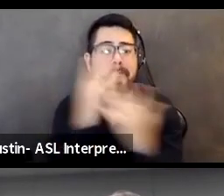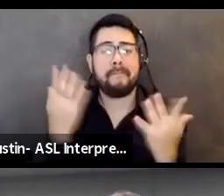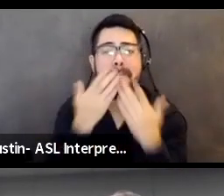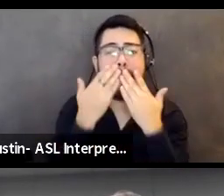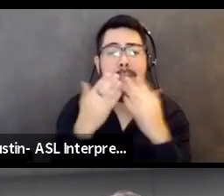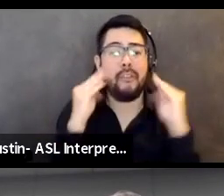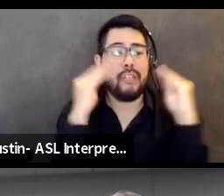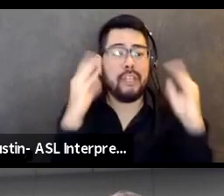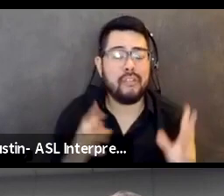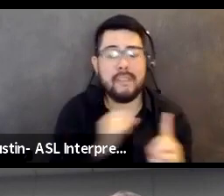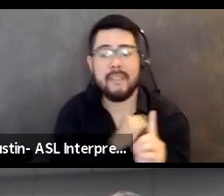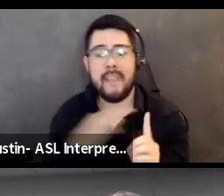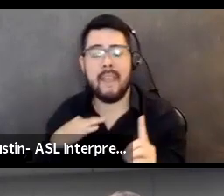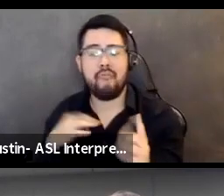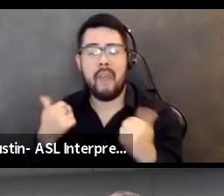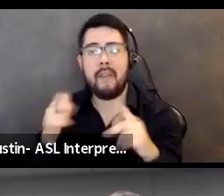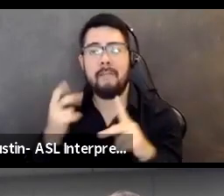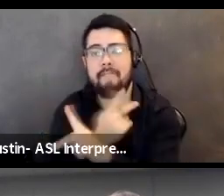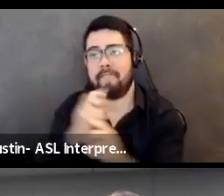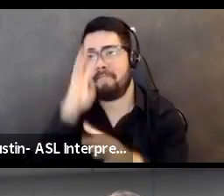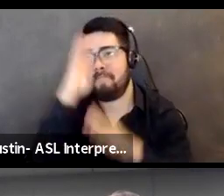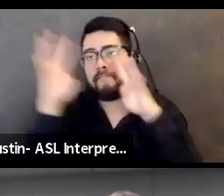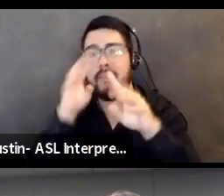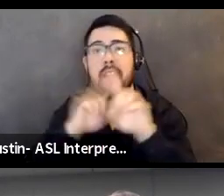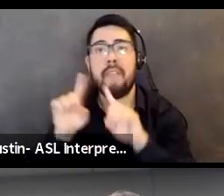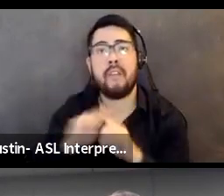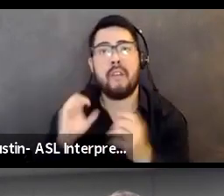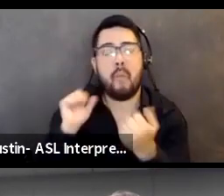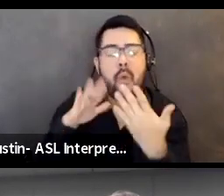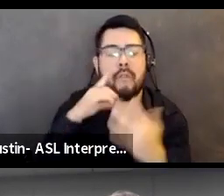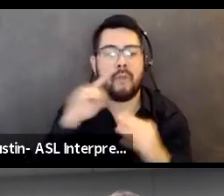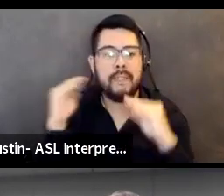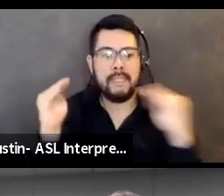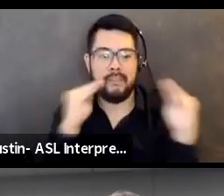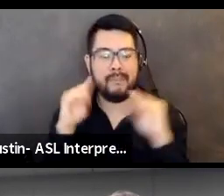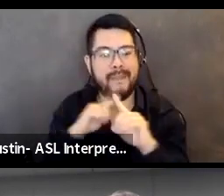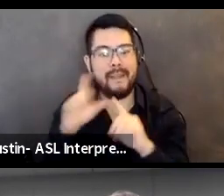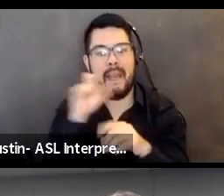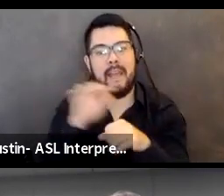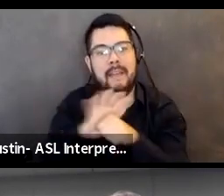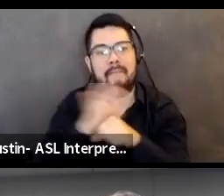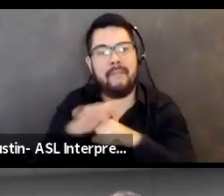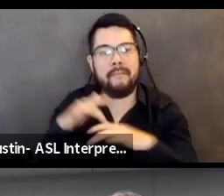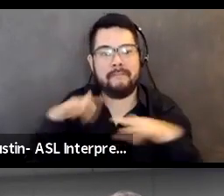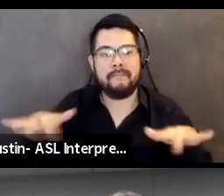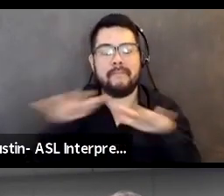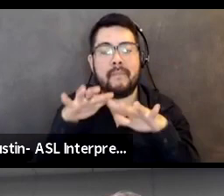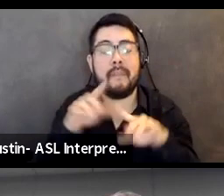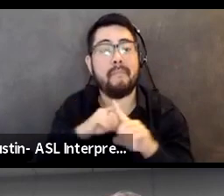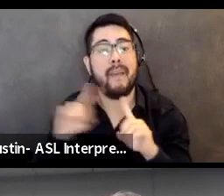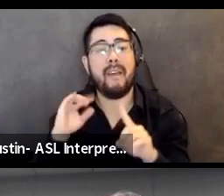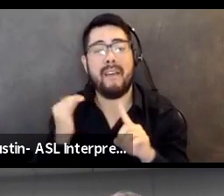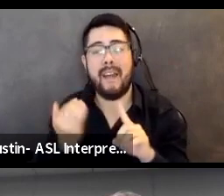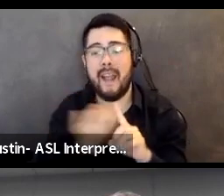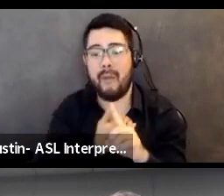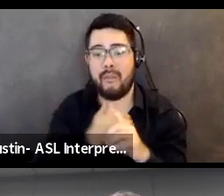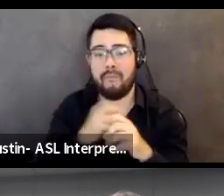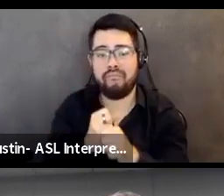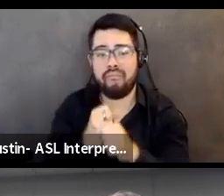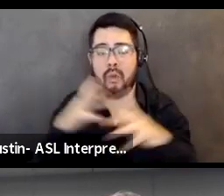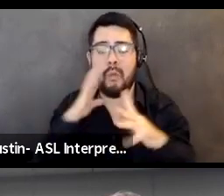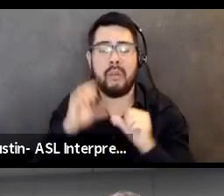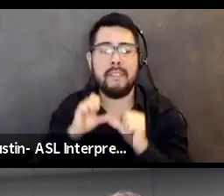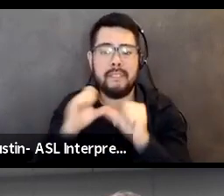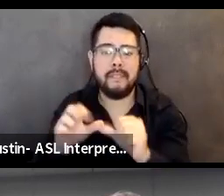ways to address the overcrowding and not having enough space but with the projected continued growth the capital expansion is the only